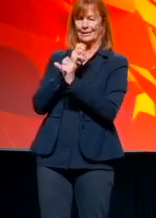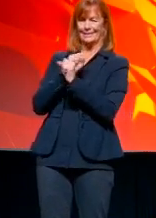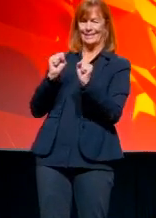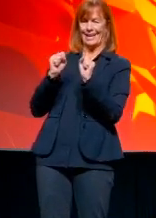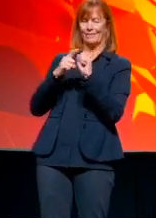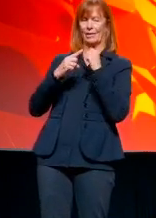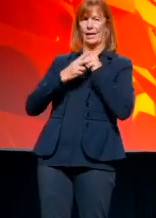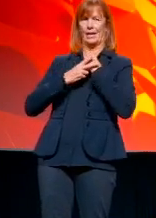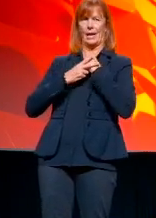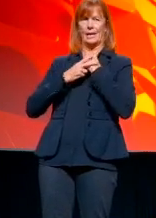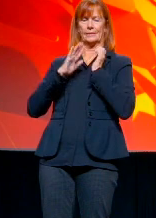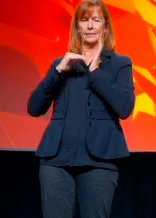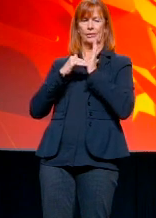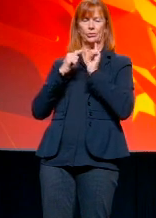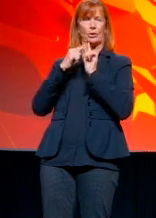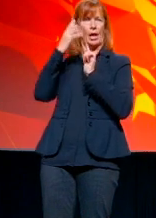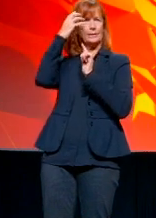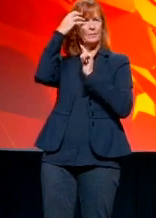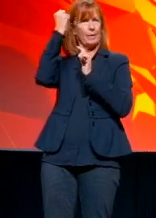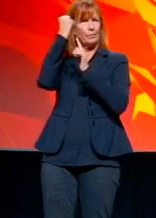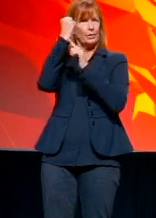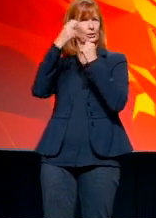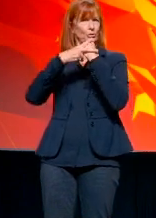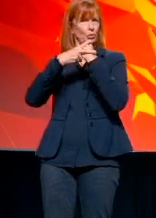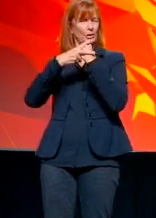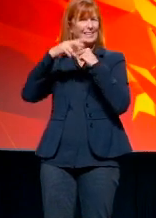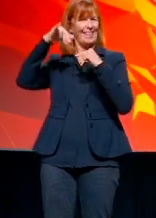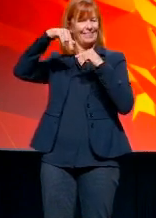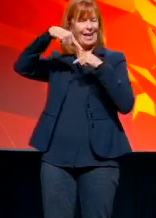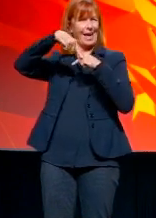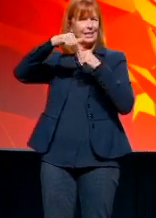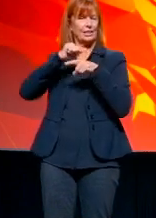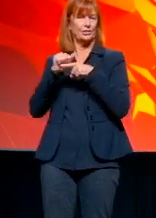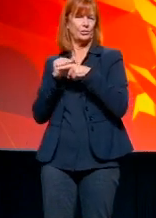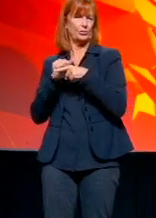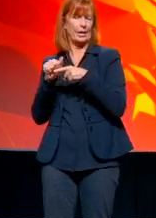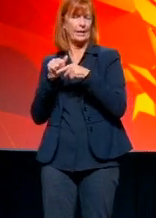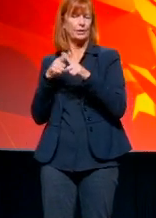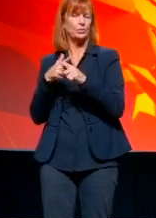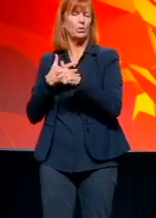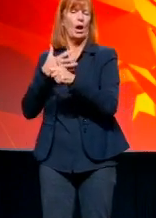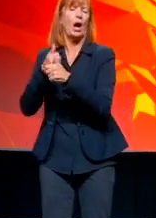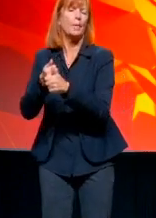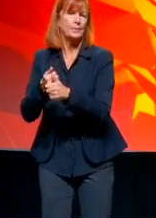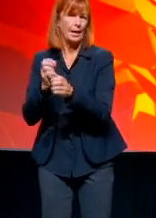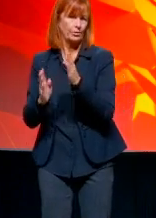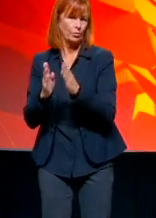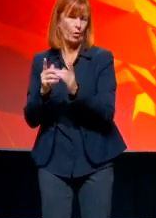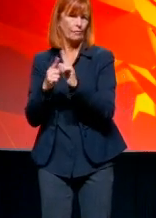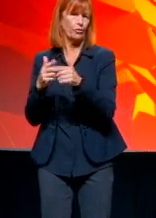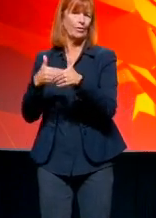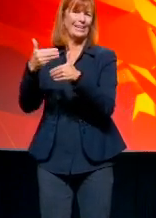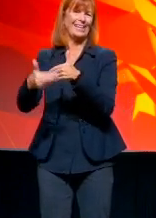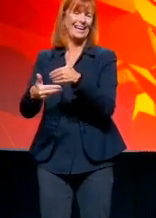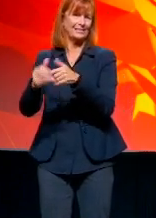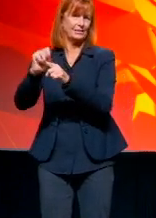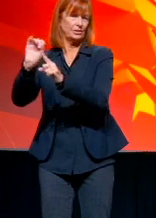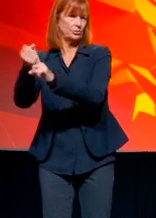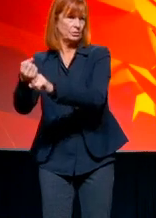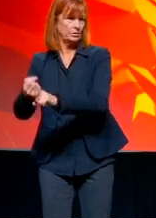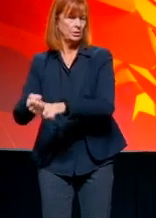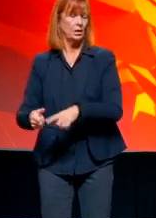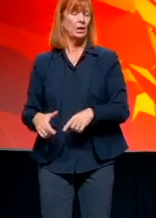storage, and that serve as the training set for us to update the model for the next iteration. So we can train the model from the